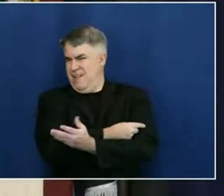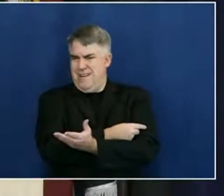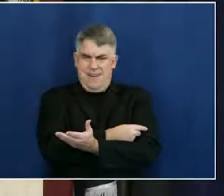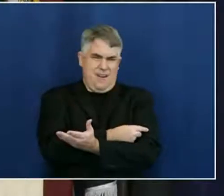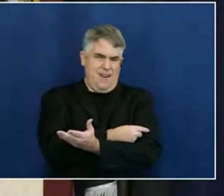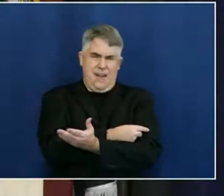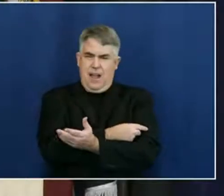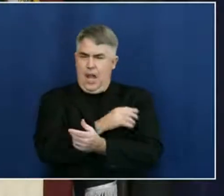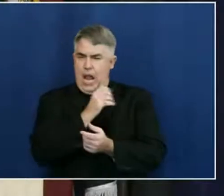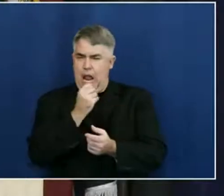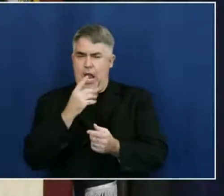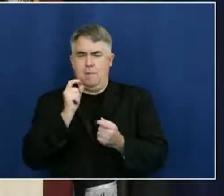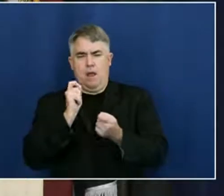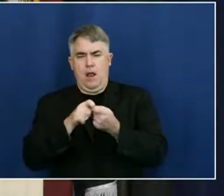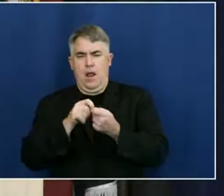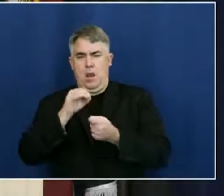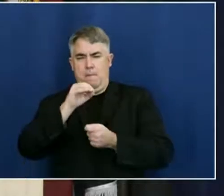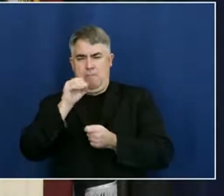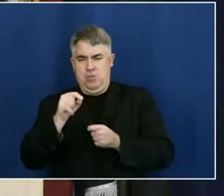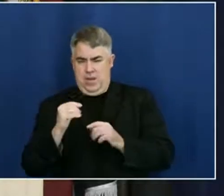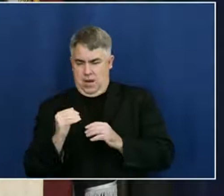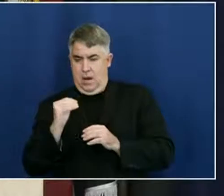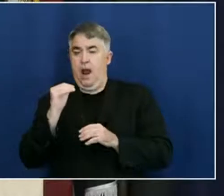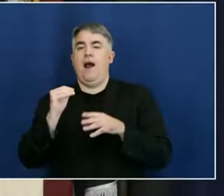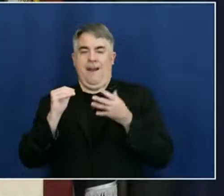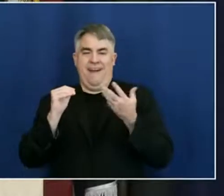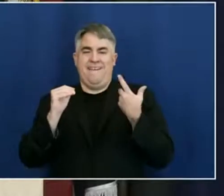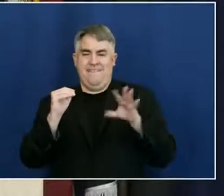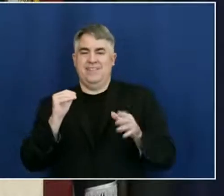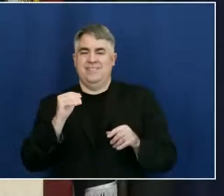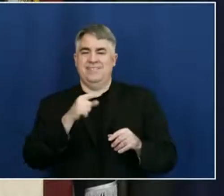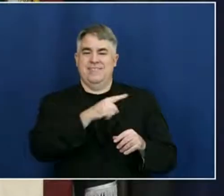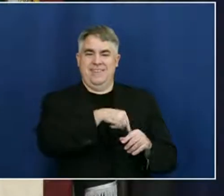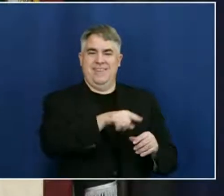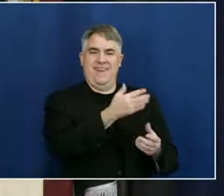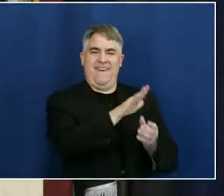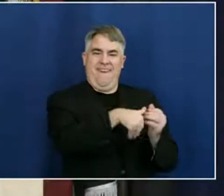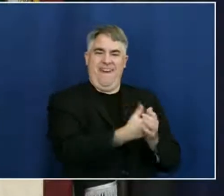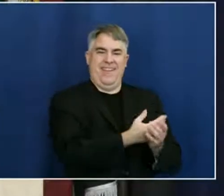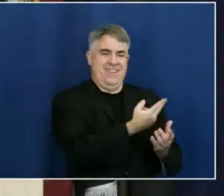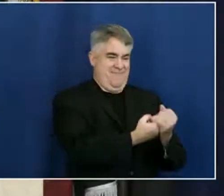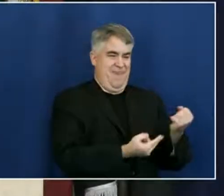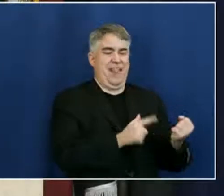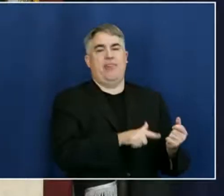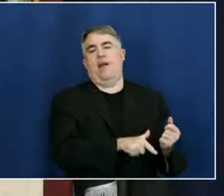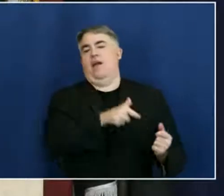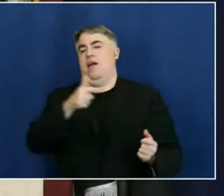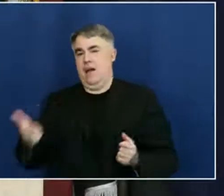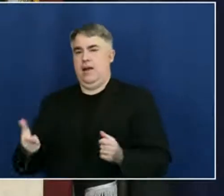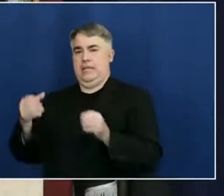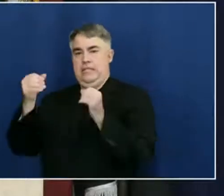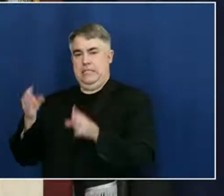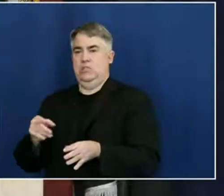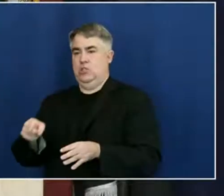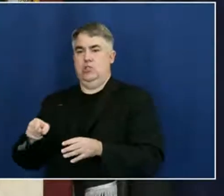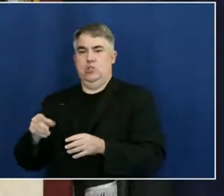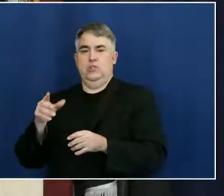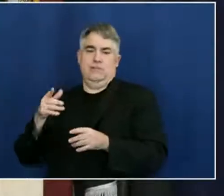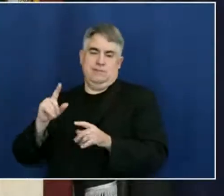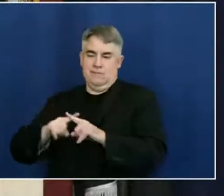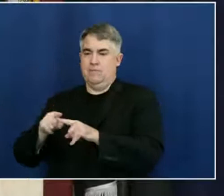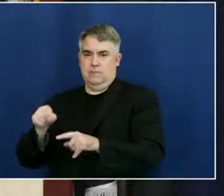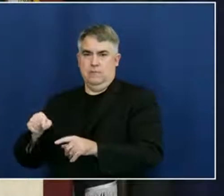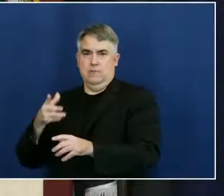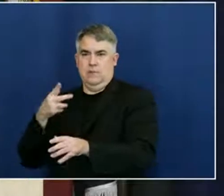metric are you looking at before we can move into the next tier that includes teachers, law enforcement, and food workers? And did I